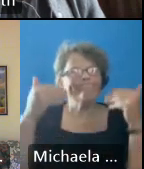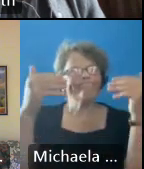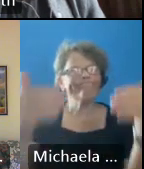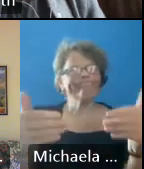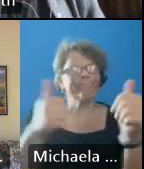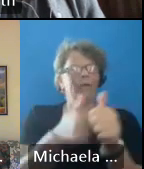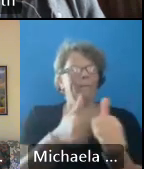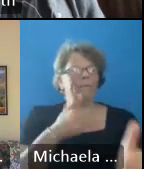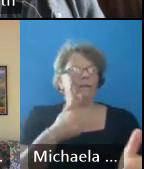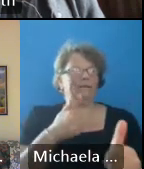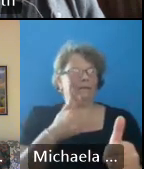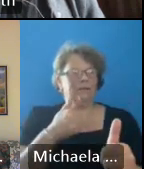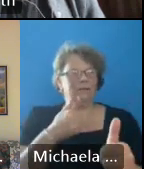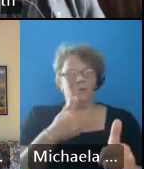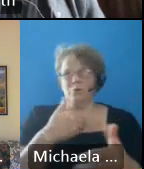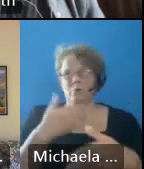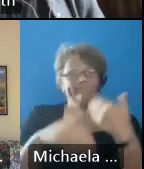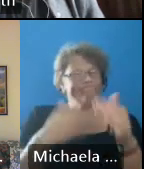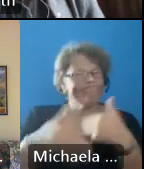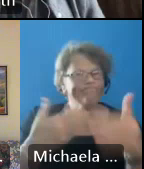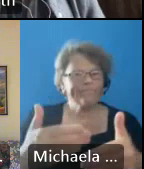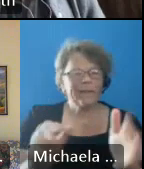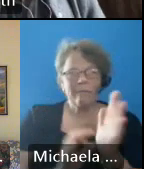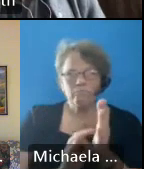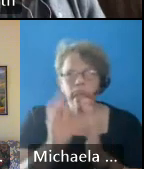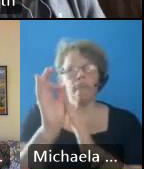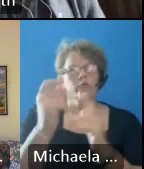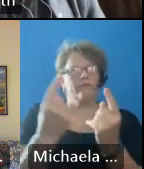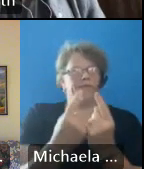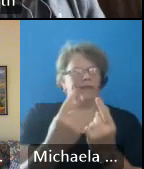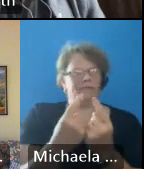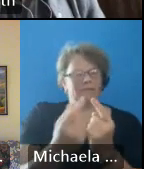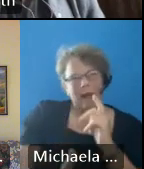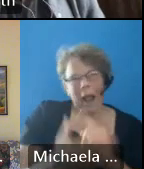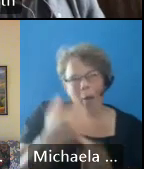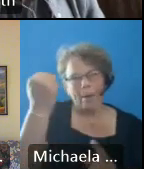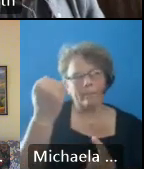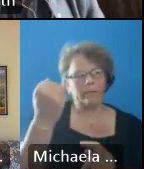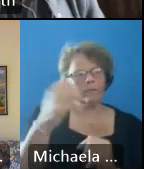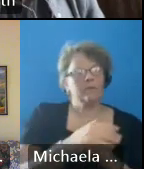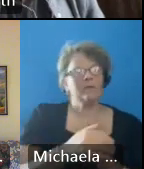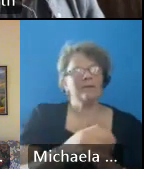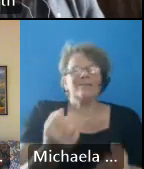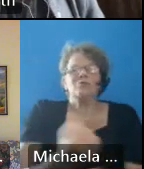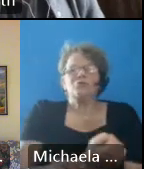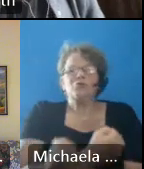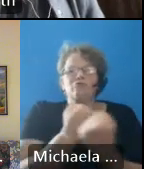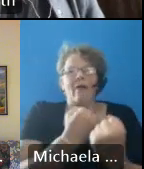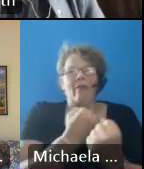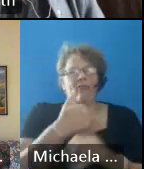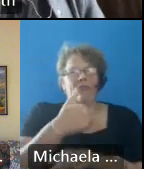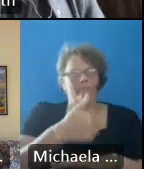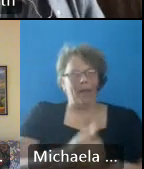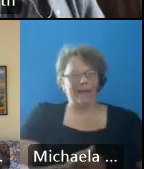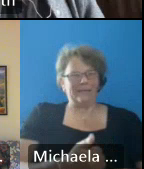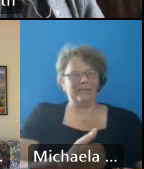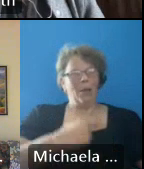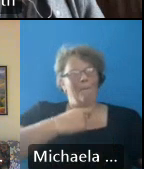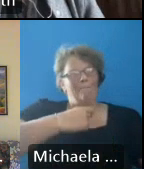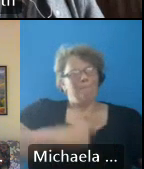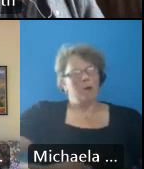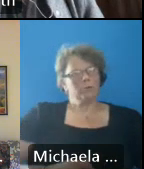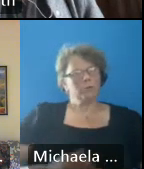these improved outcomes for our population. So we talk about a sort of a strength-based and personalised approach that our teams